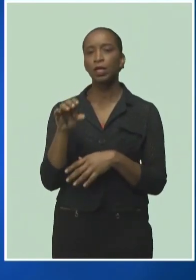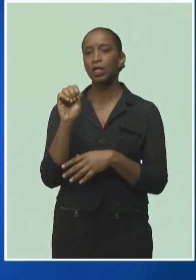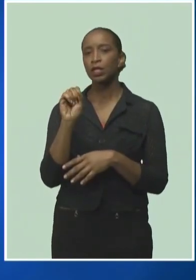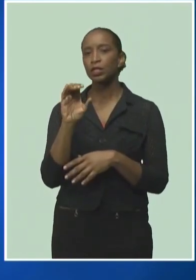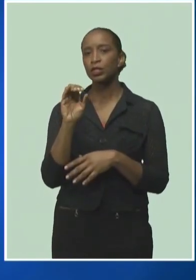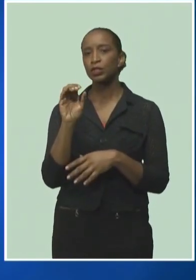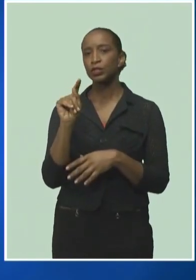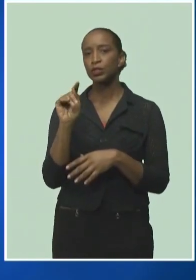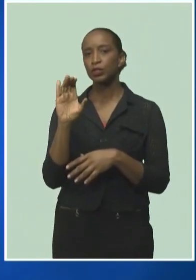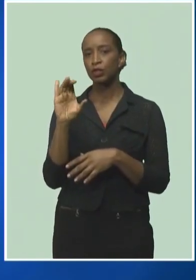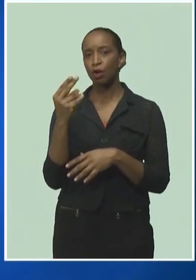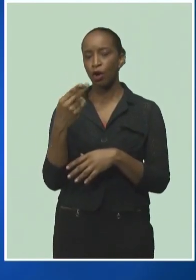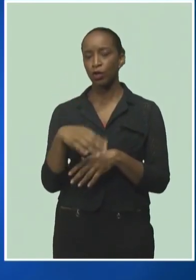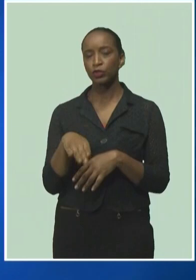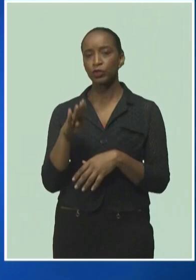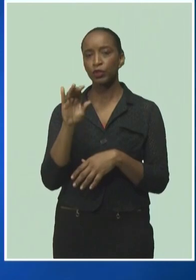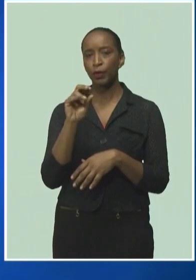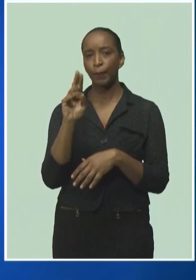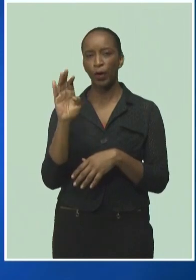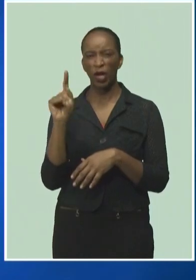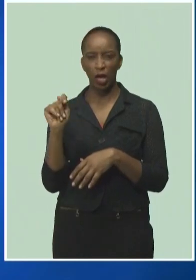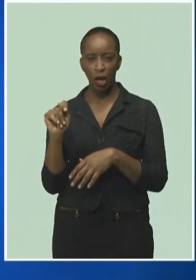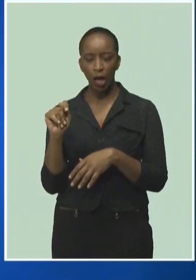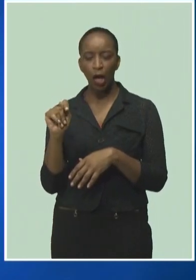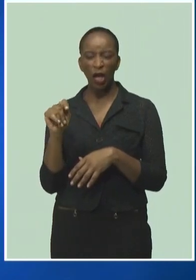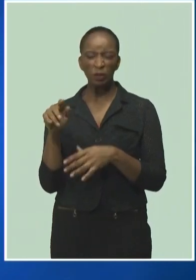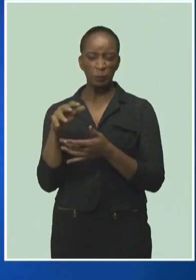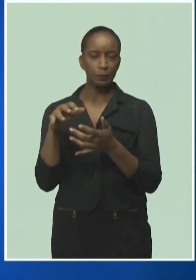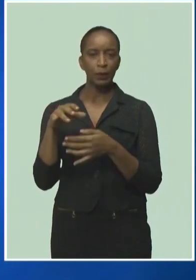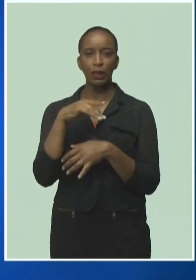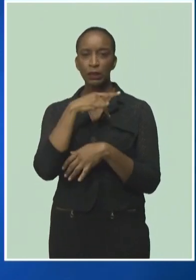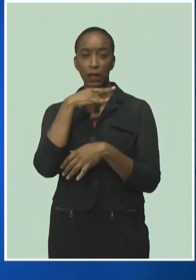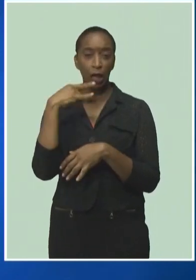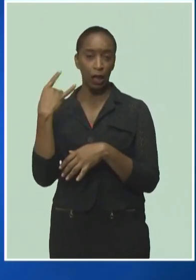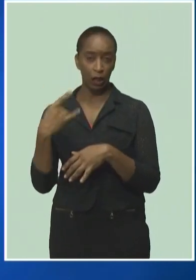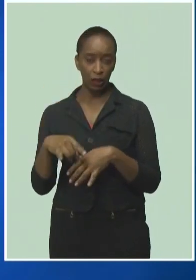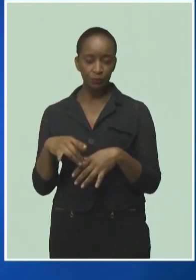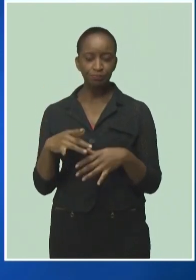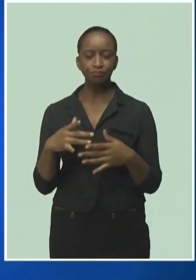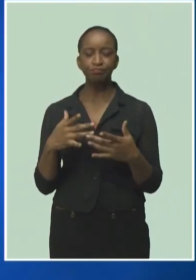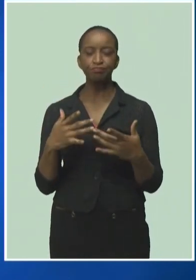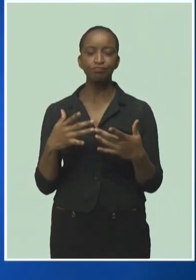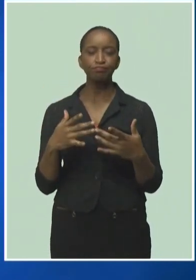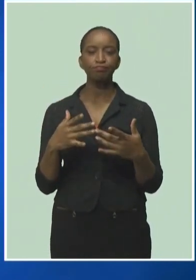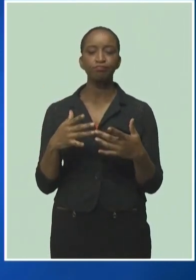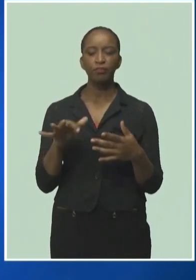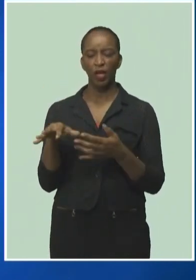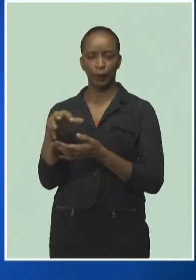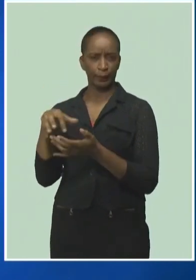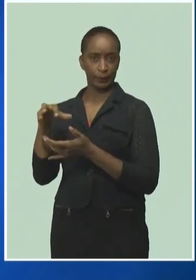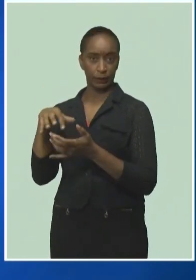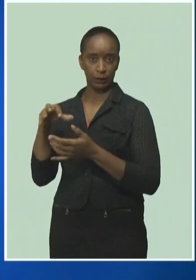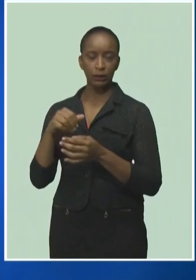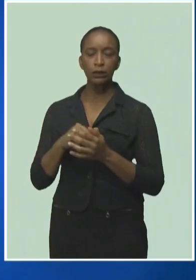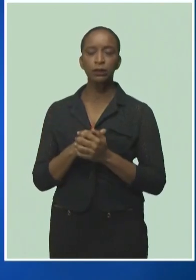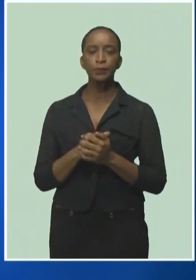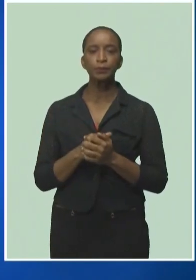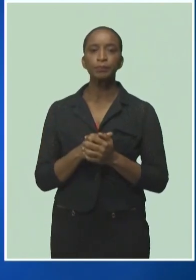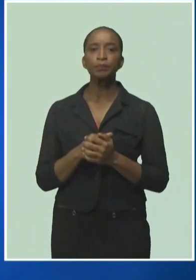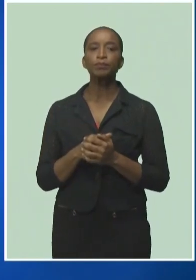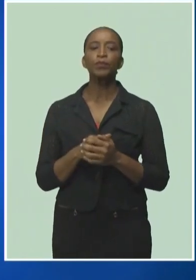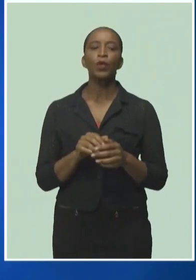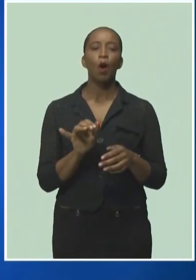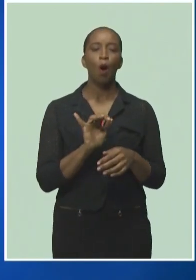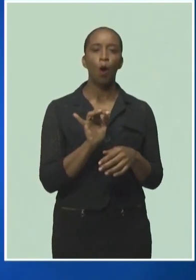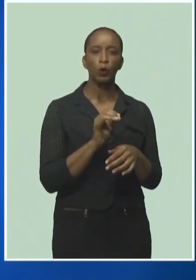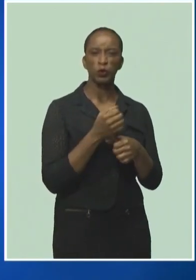leaf syrup to represent the sugar that back then they was using in this cocktail. And then I created a Bajan cherry